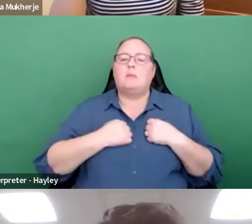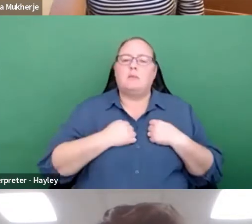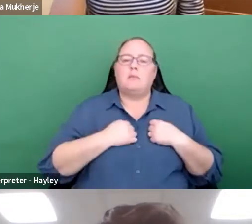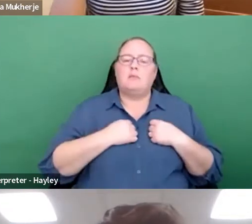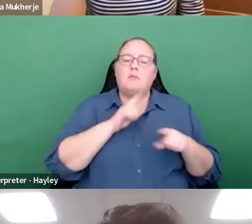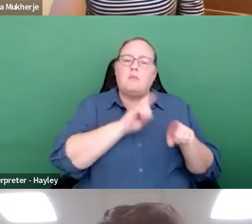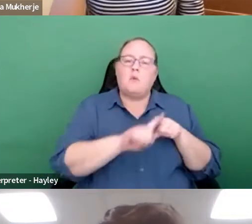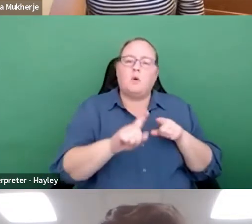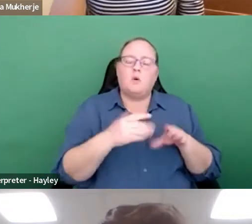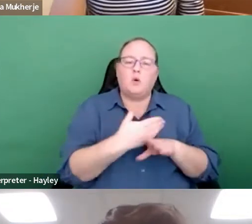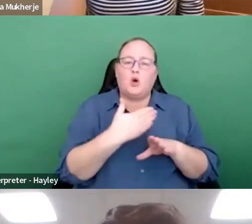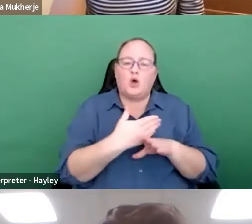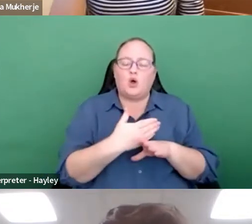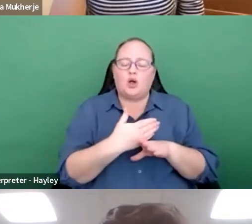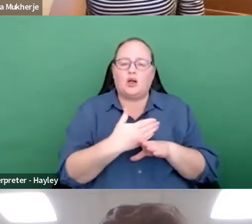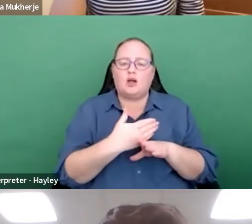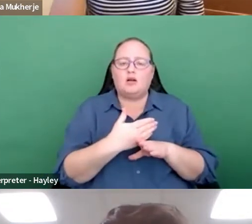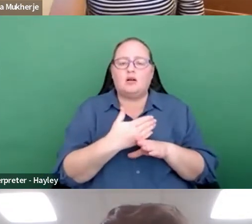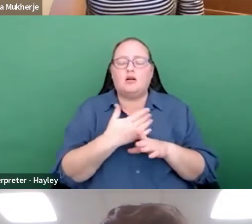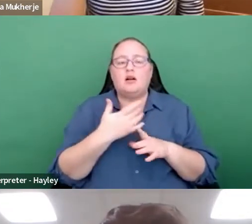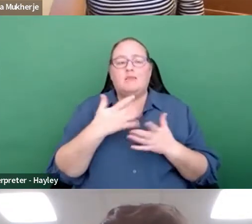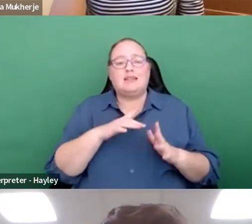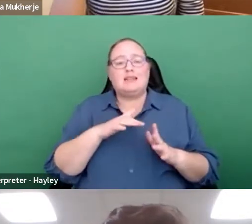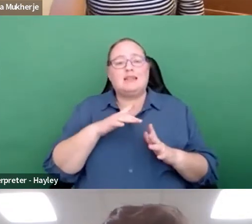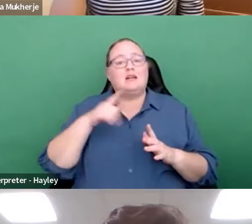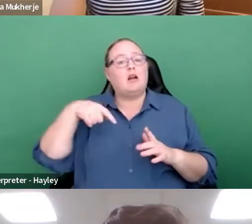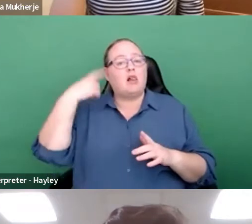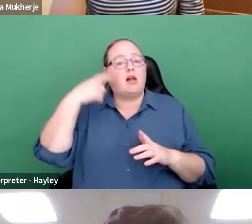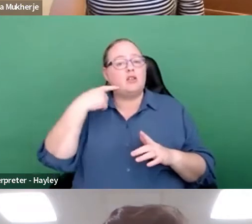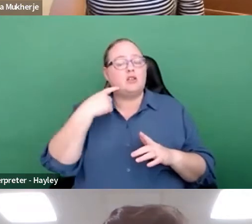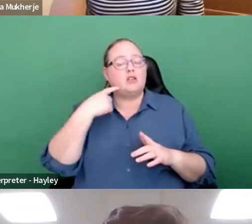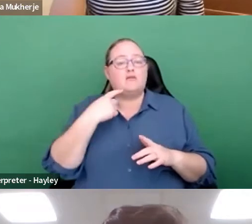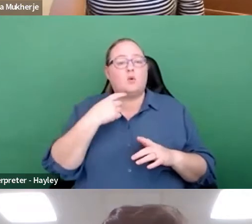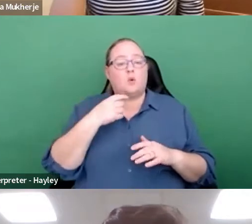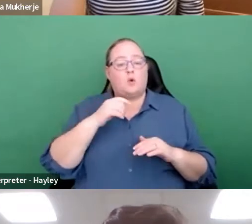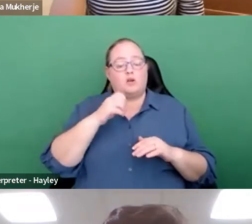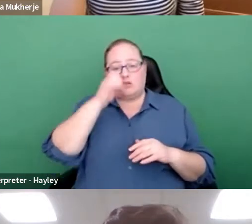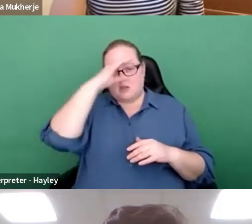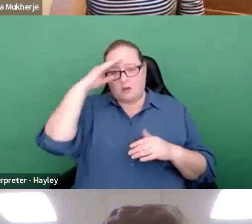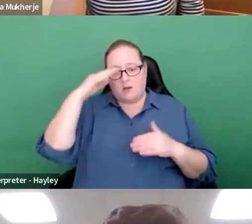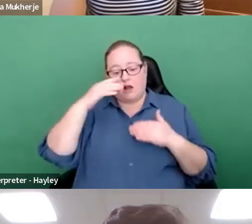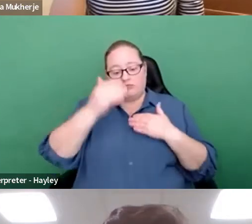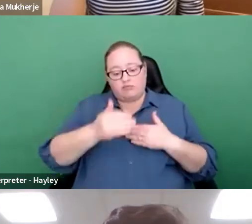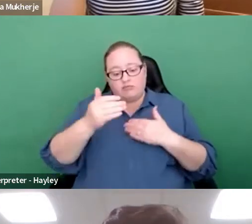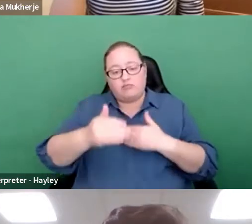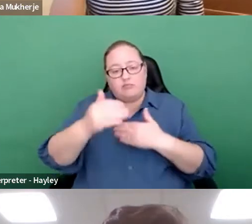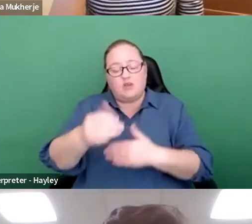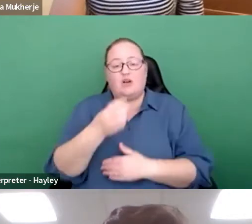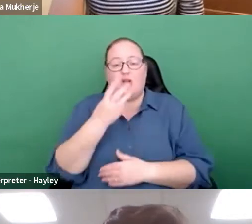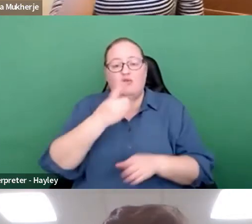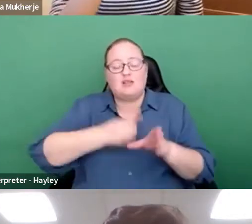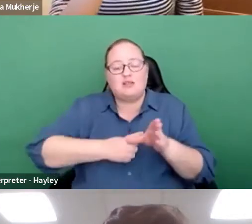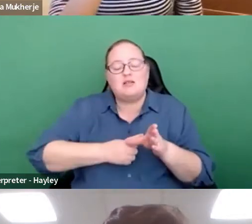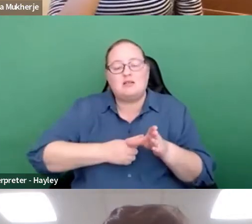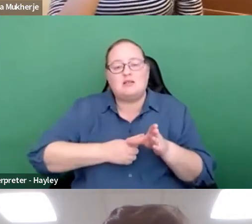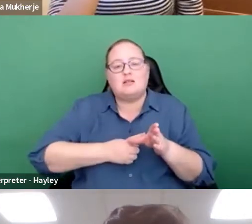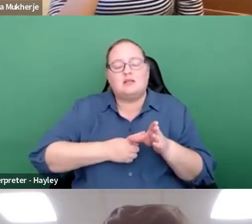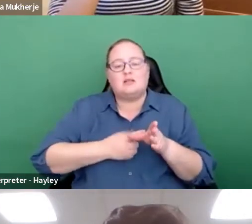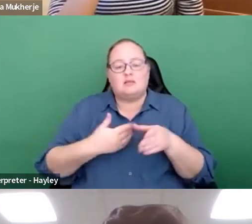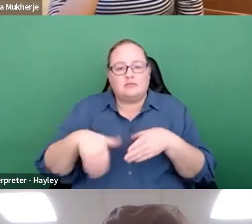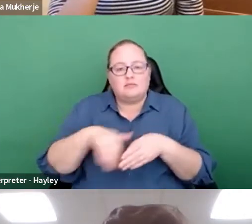in London, where I spent 3 summers consecutively from 2012 onwards doing graduate